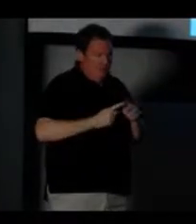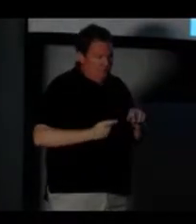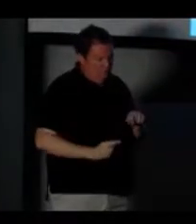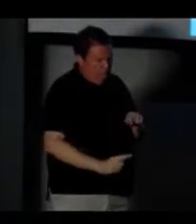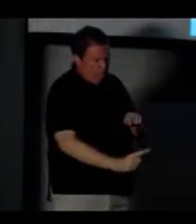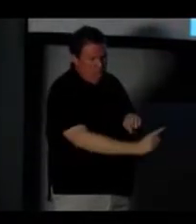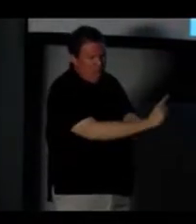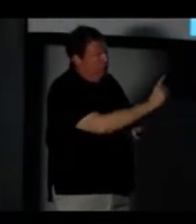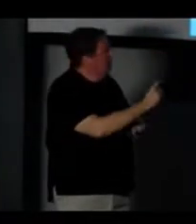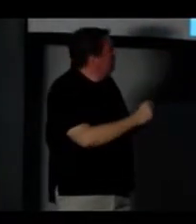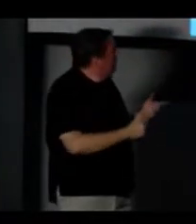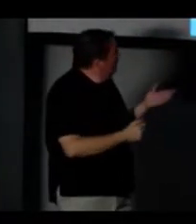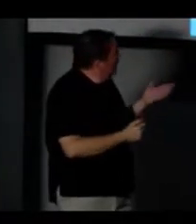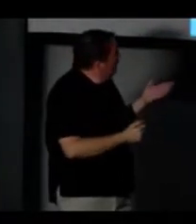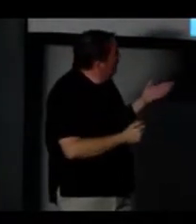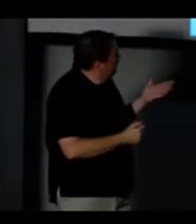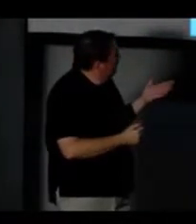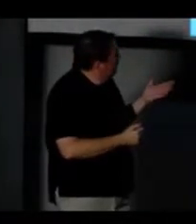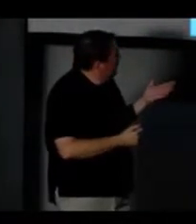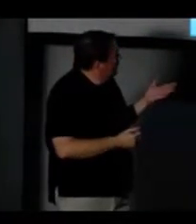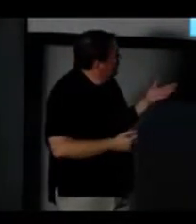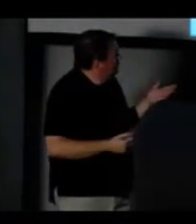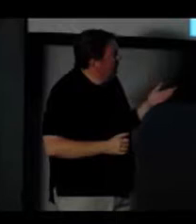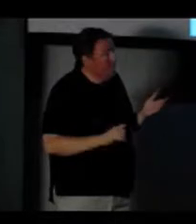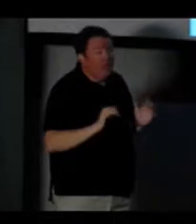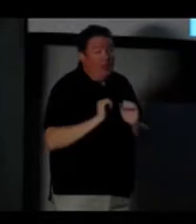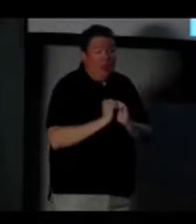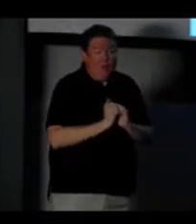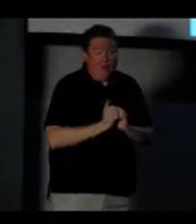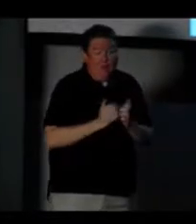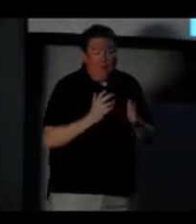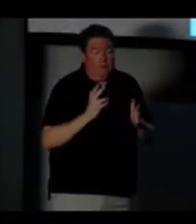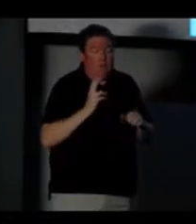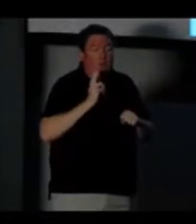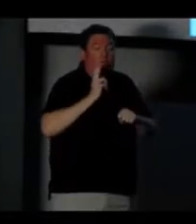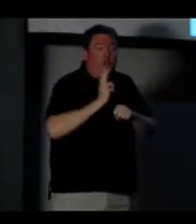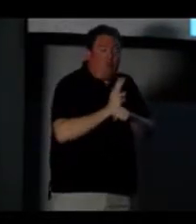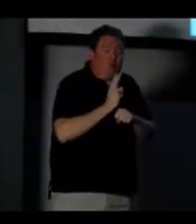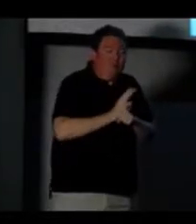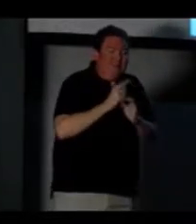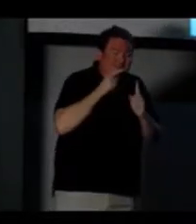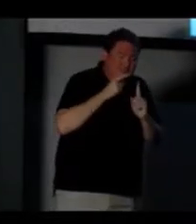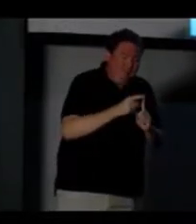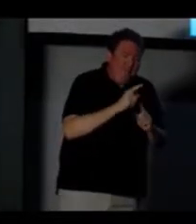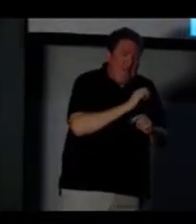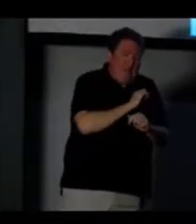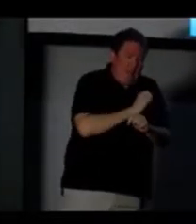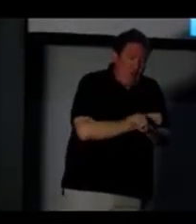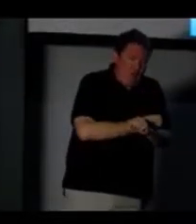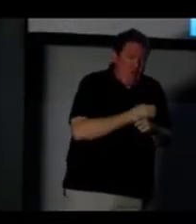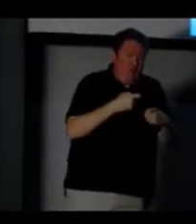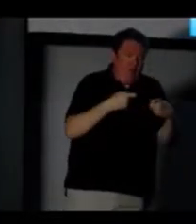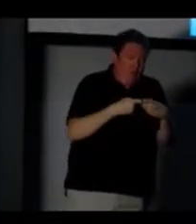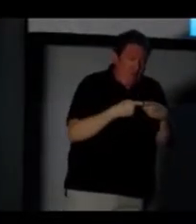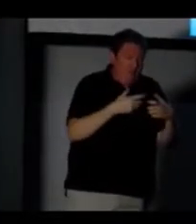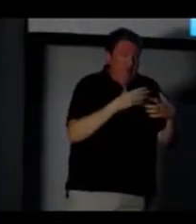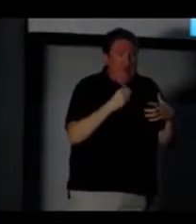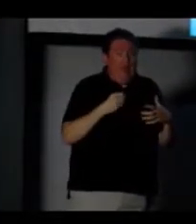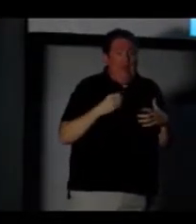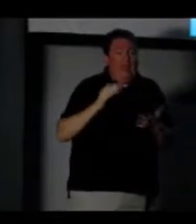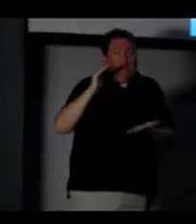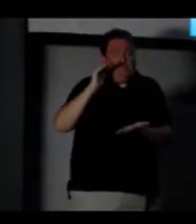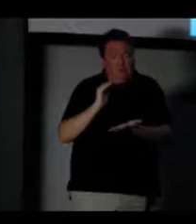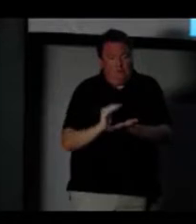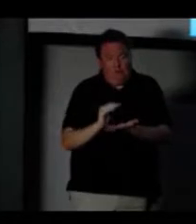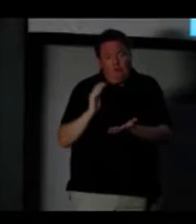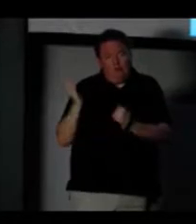to go up. Now, that's through particular uses of energy, particular forms of deforestation, and a relatively